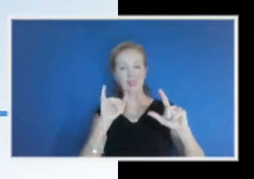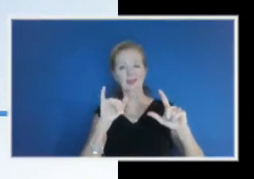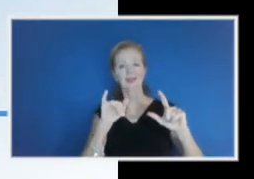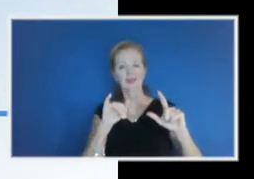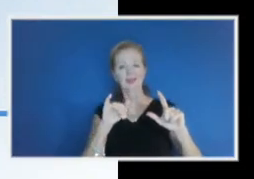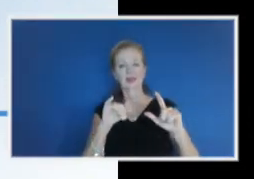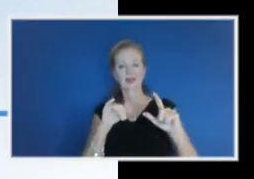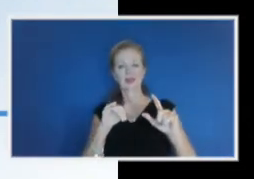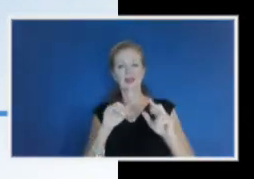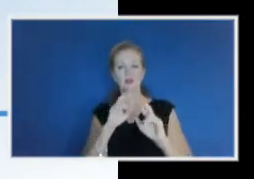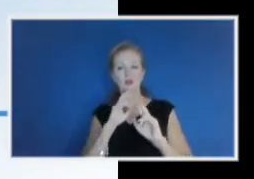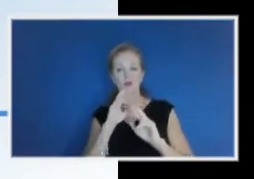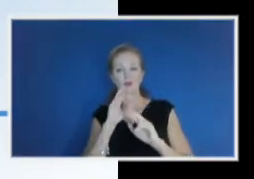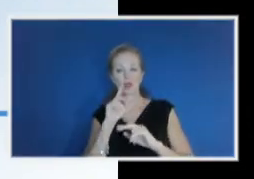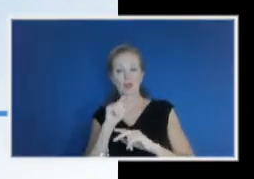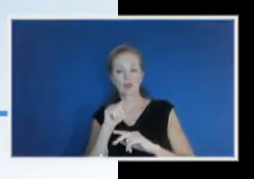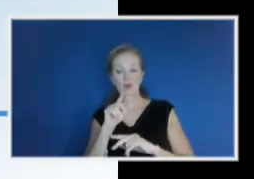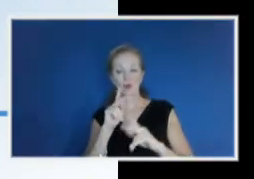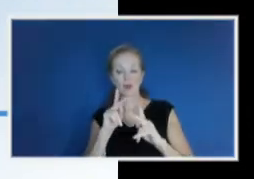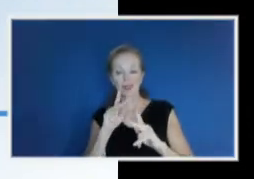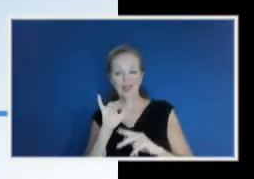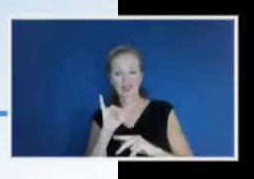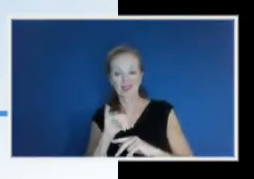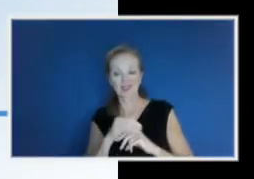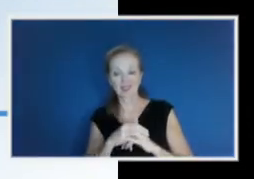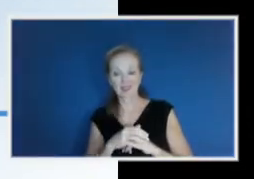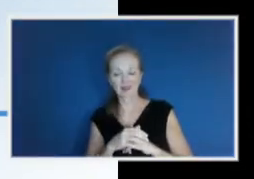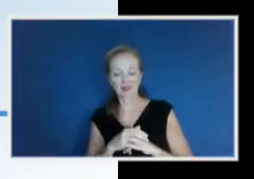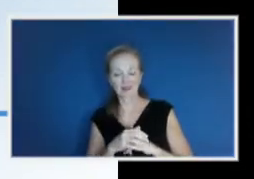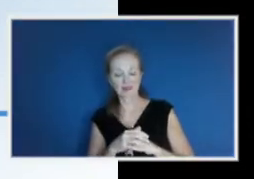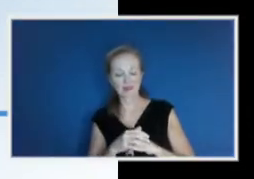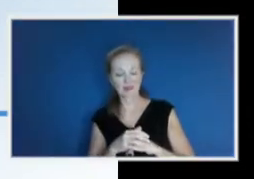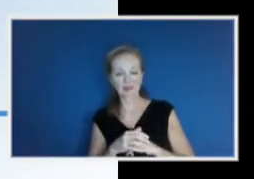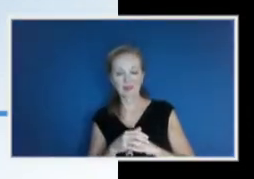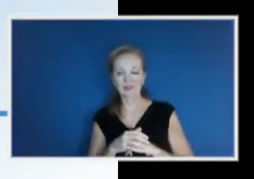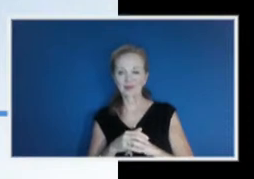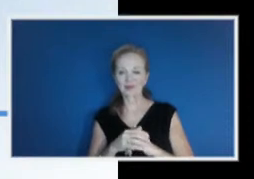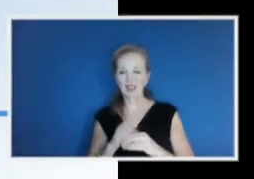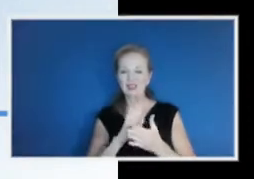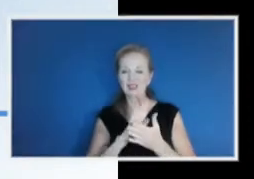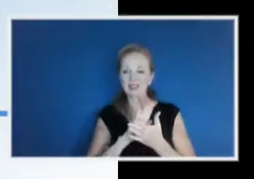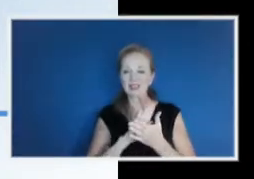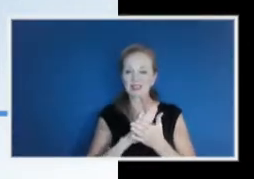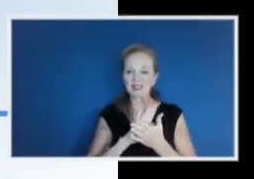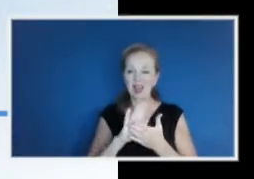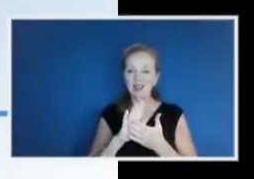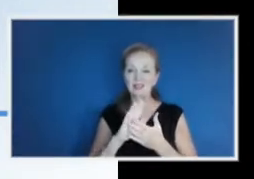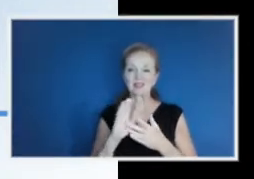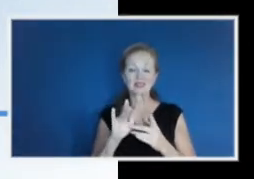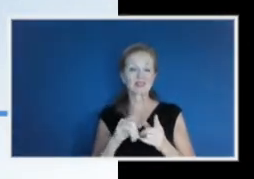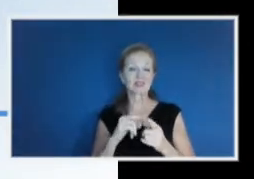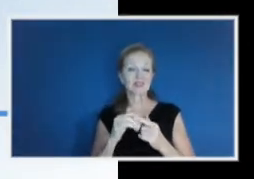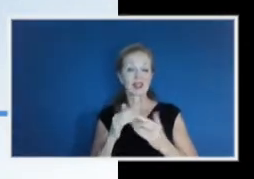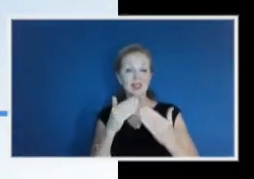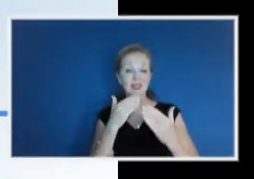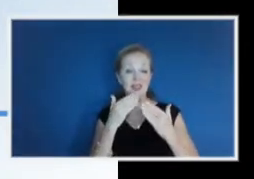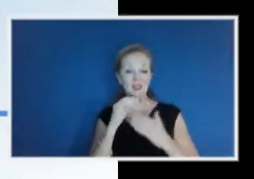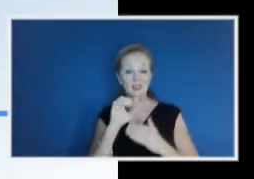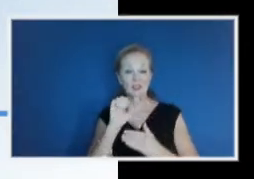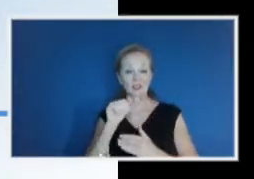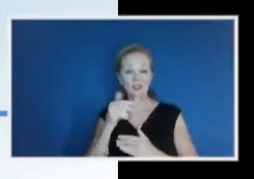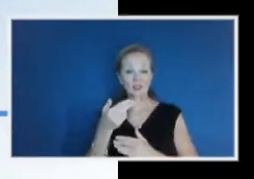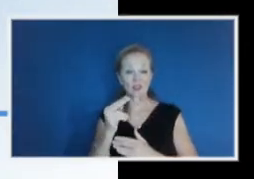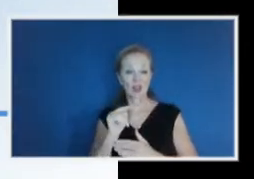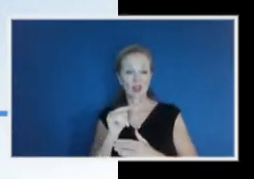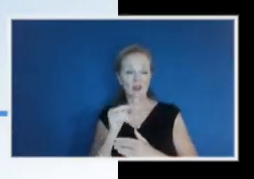in the report for those that like that kind of thing. Here's just a nice, pretty pie chart. Thanks to Sean for making that happen. I didn't know how to do